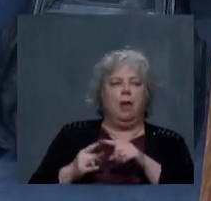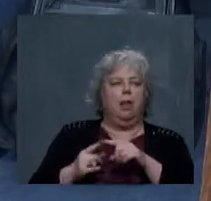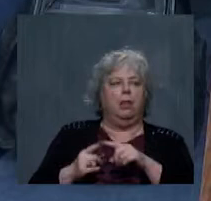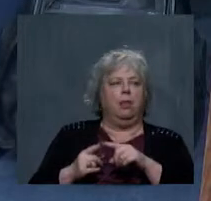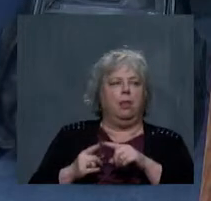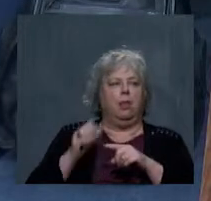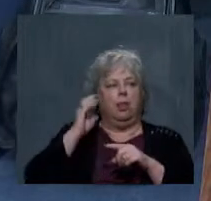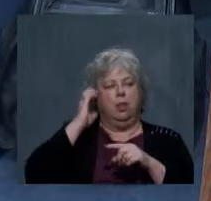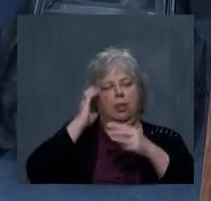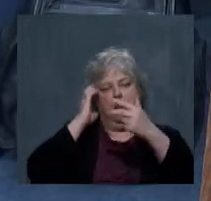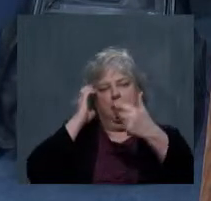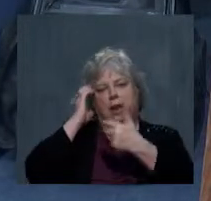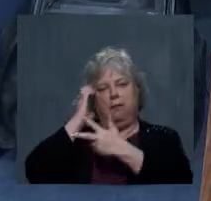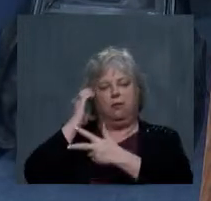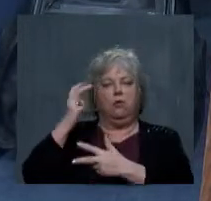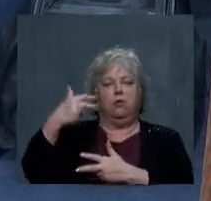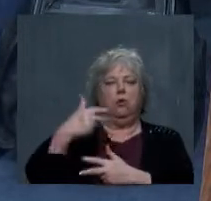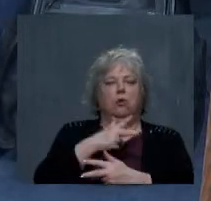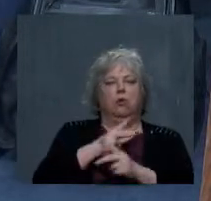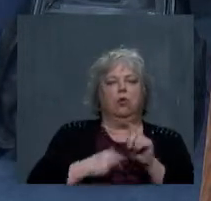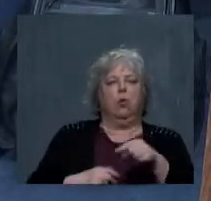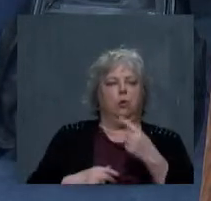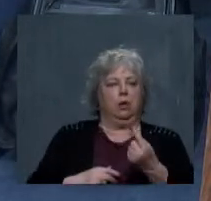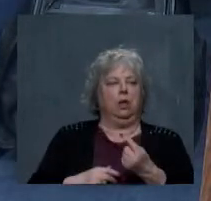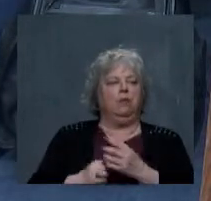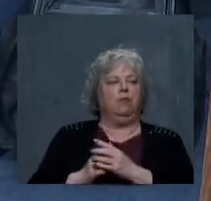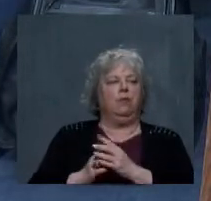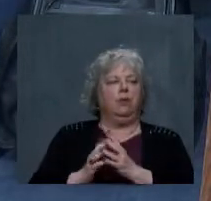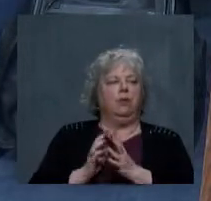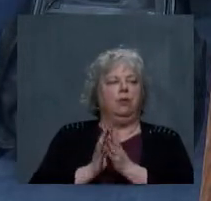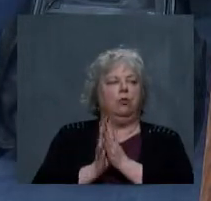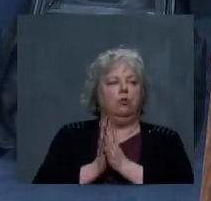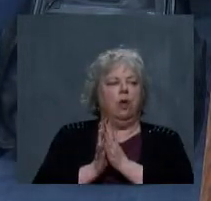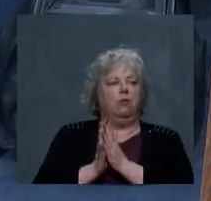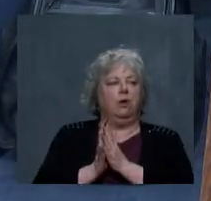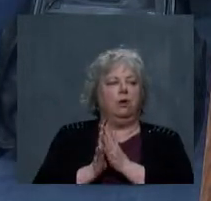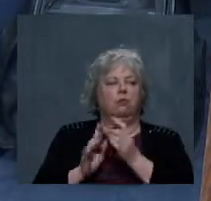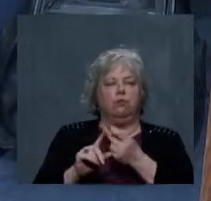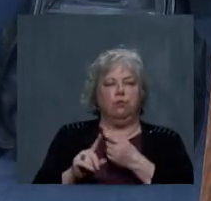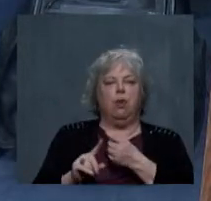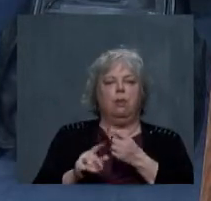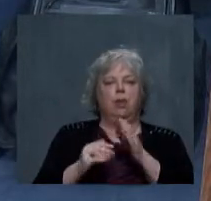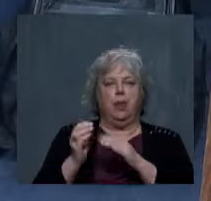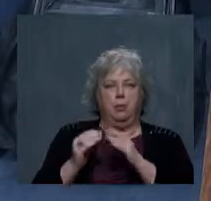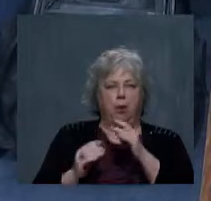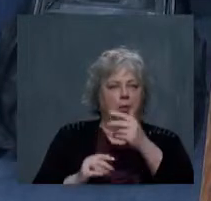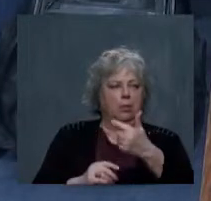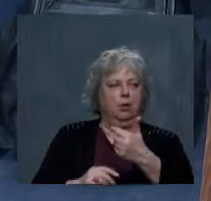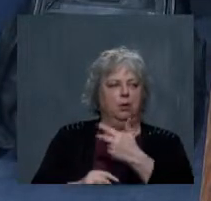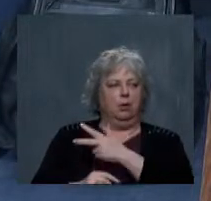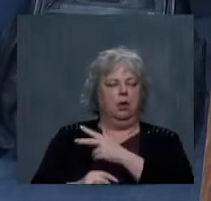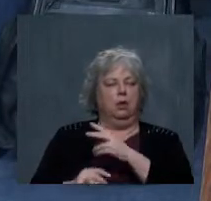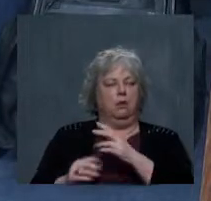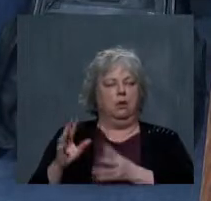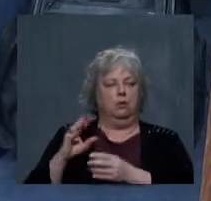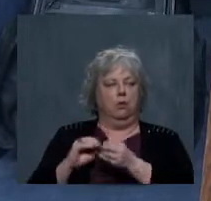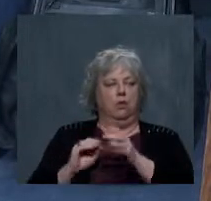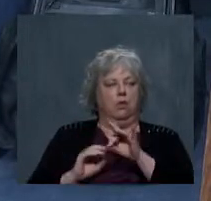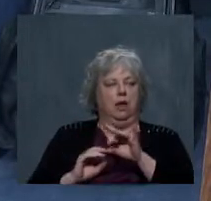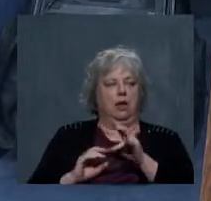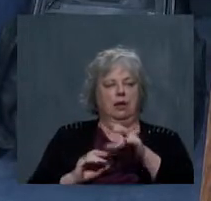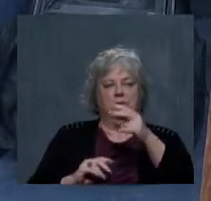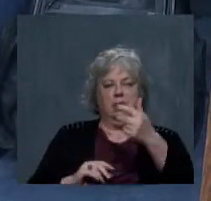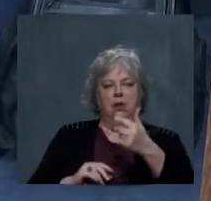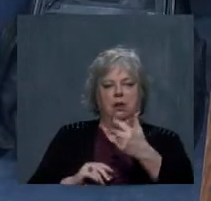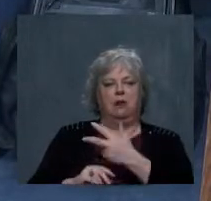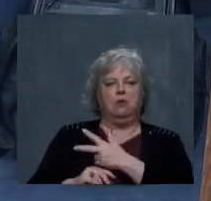turns only. The traffic coming from the development, you have a total of 87 left